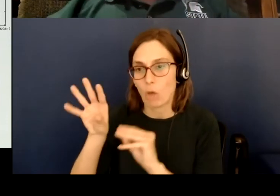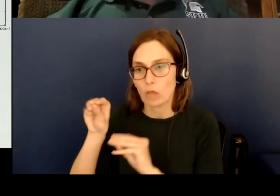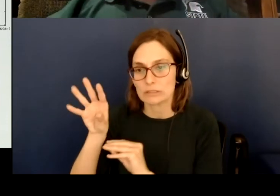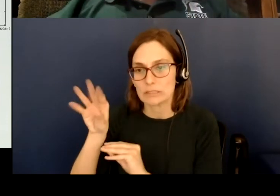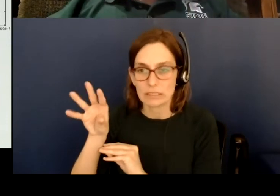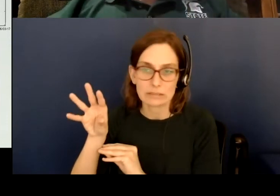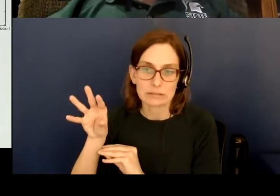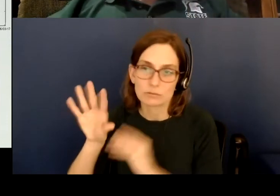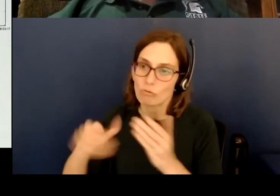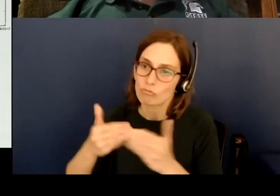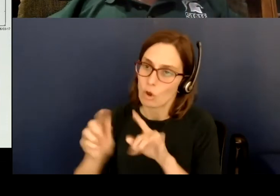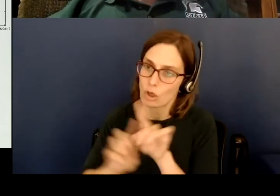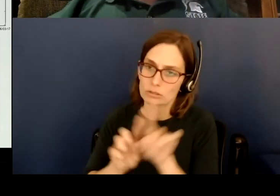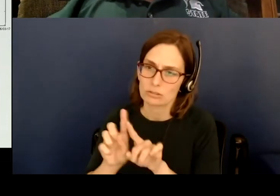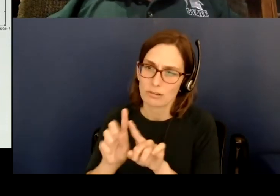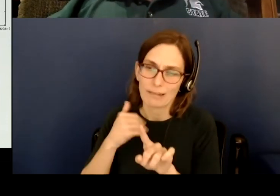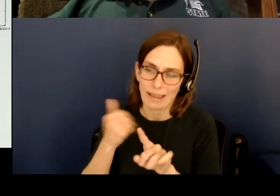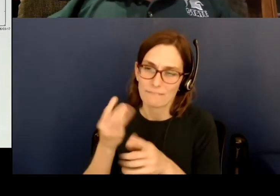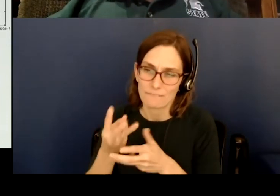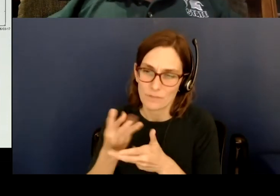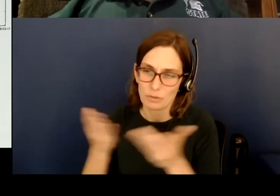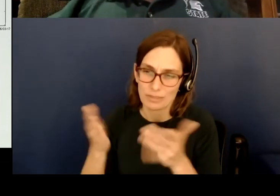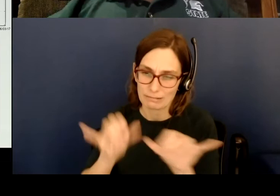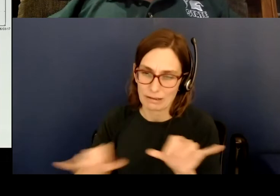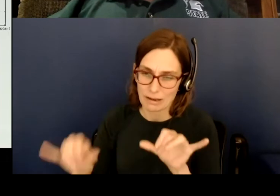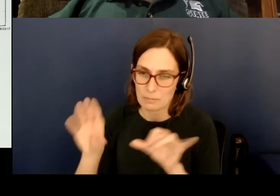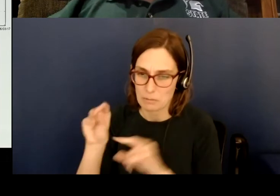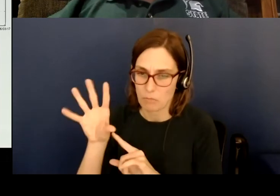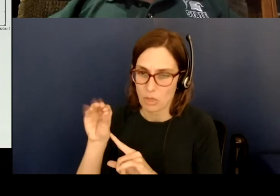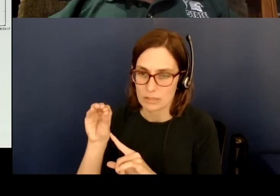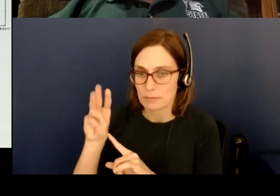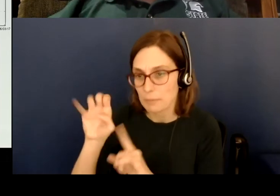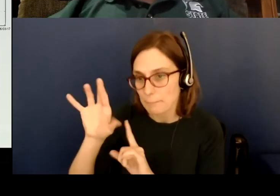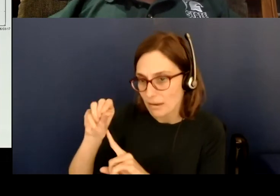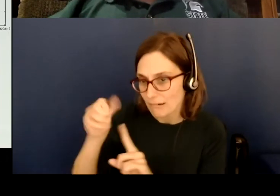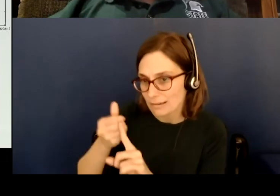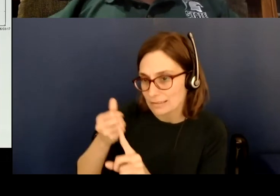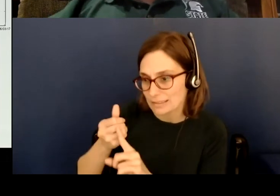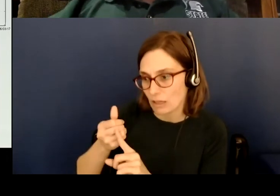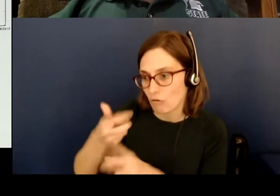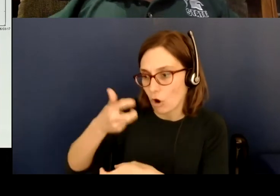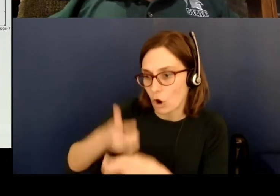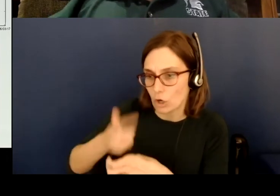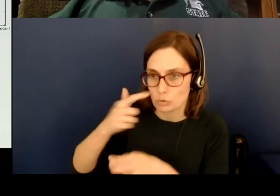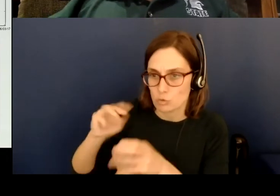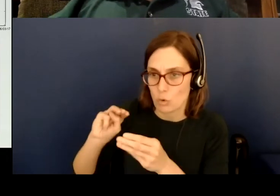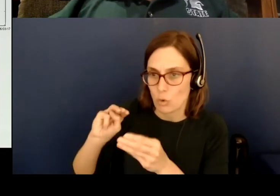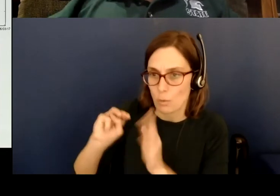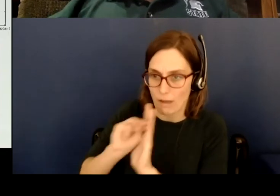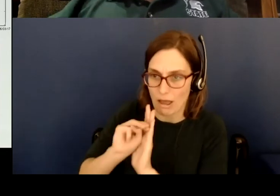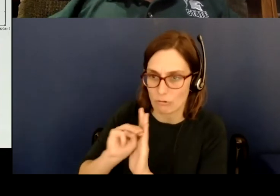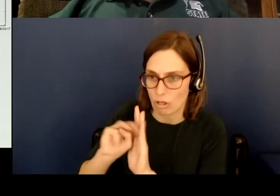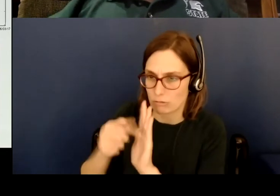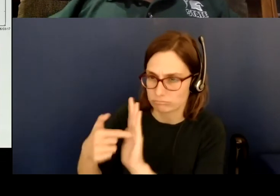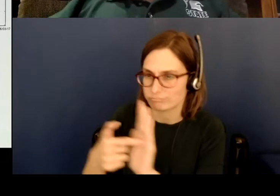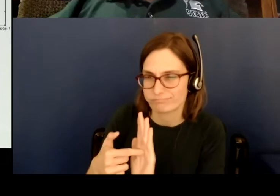all stars have a few things in common, but the pulsing I think of Mira in particular is difficult to model. I don't